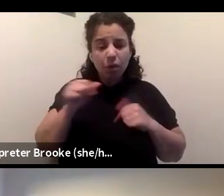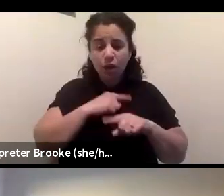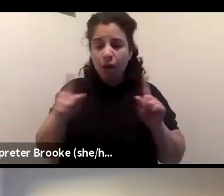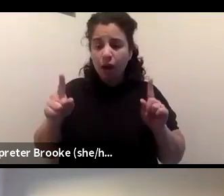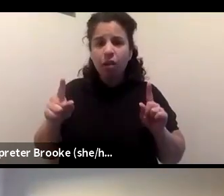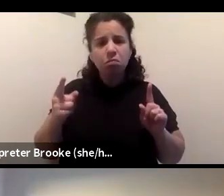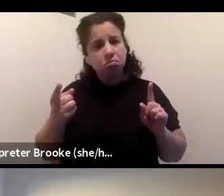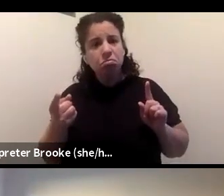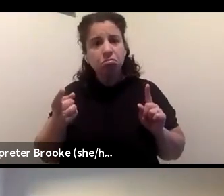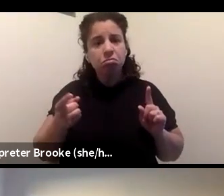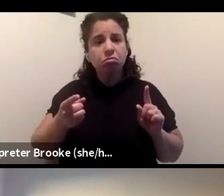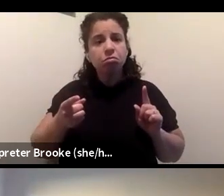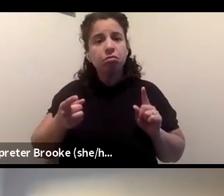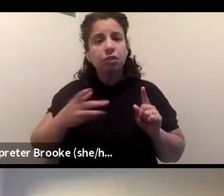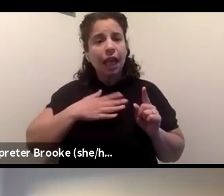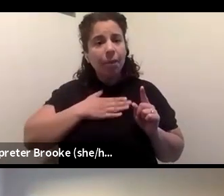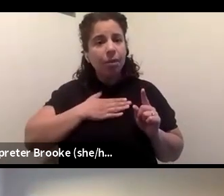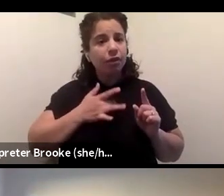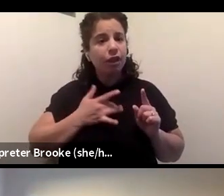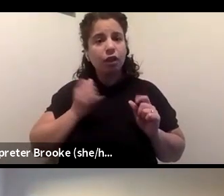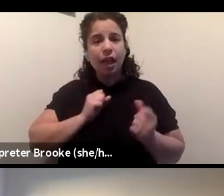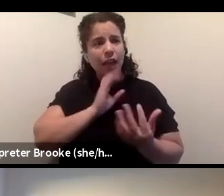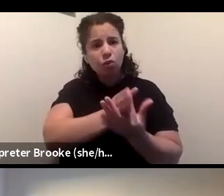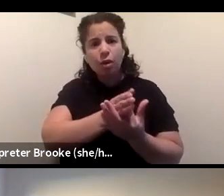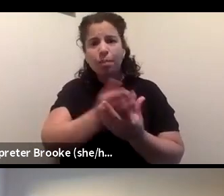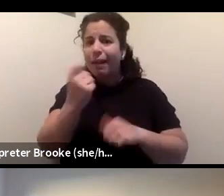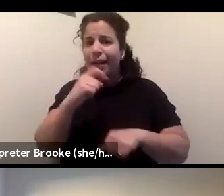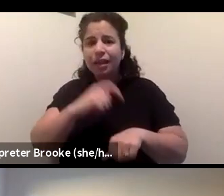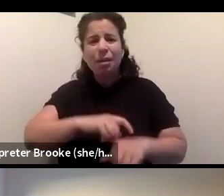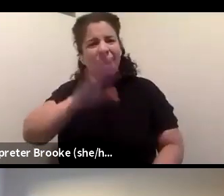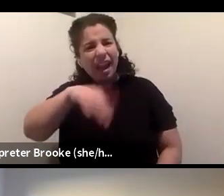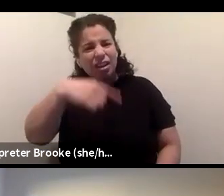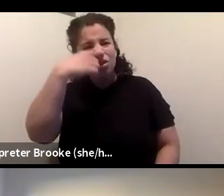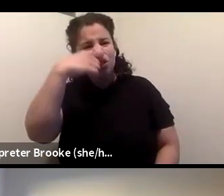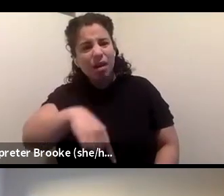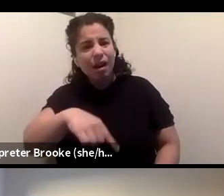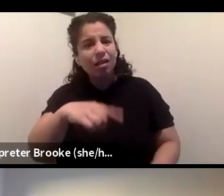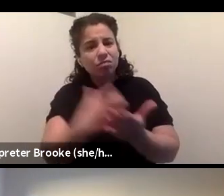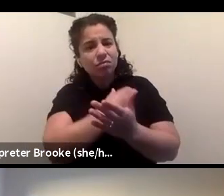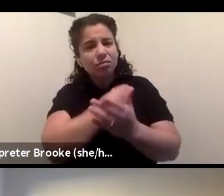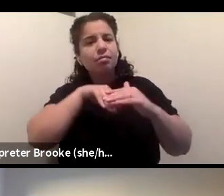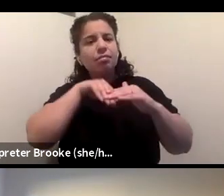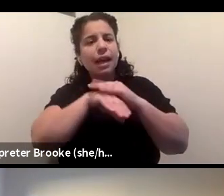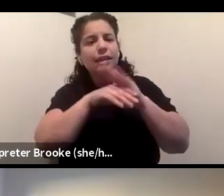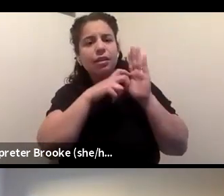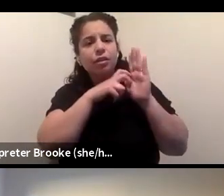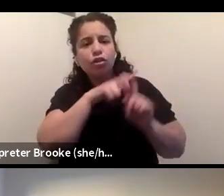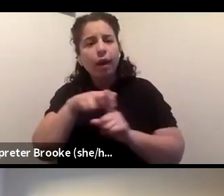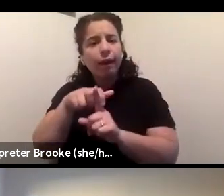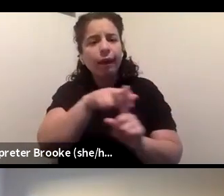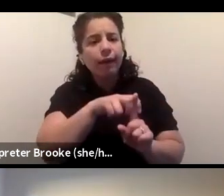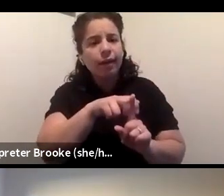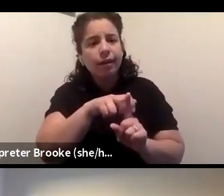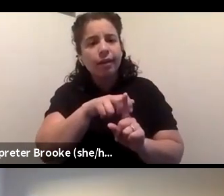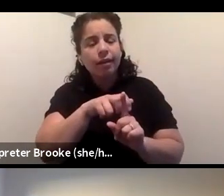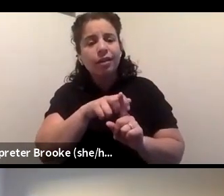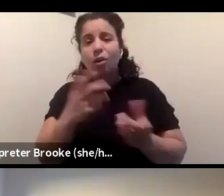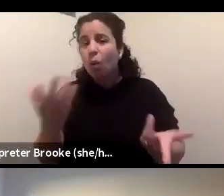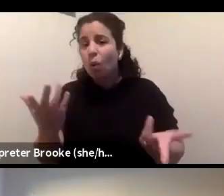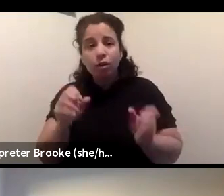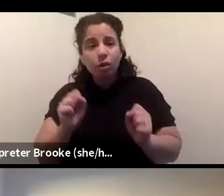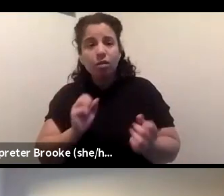willing to interrupt any Zoom meeting to say, hey, let's do an access check-in. Or you could even say,